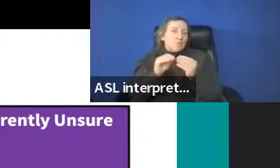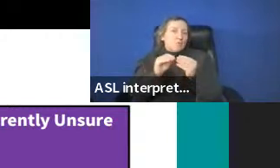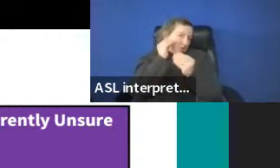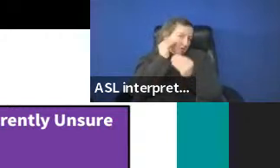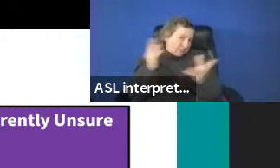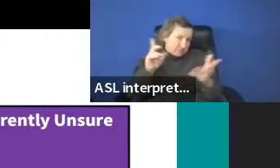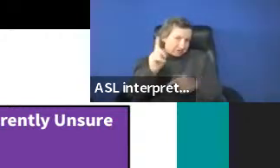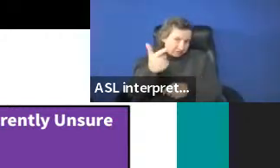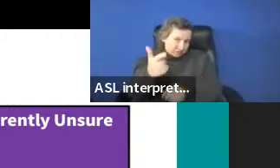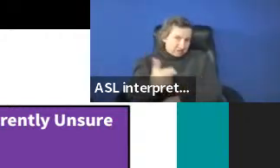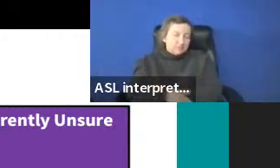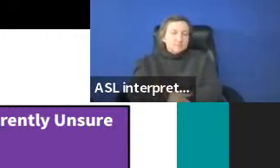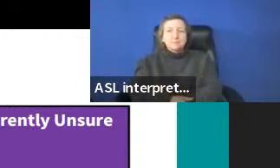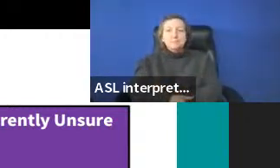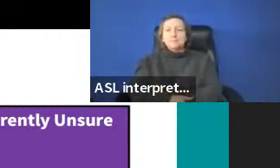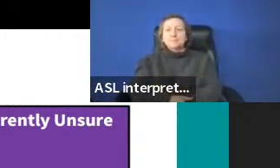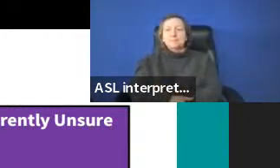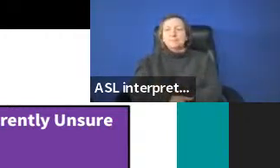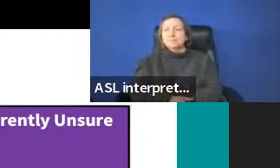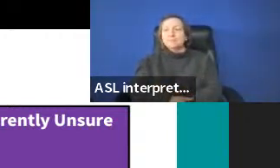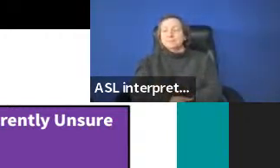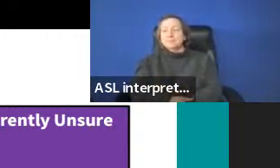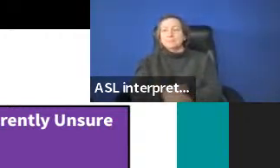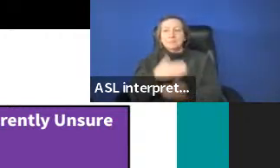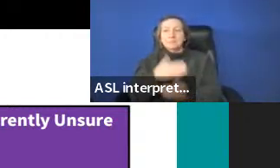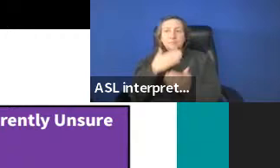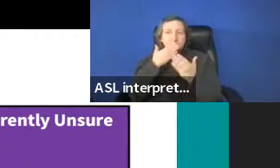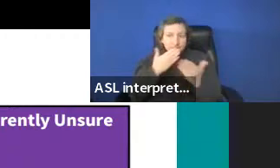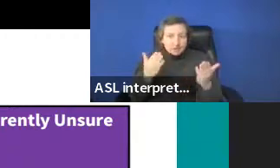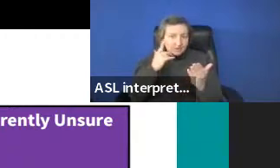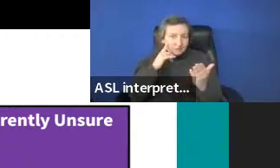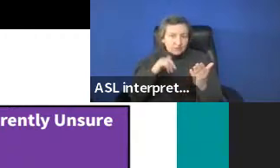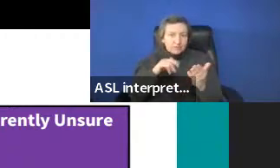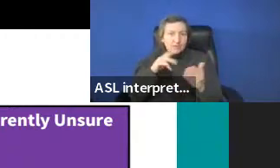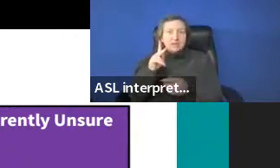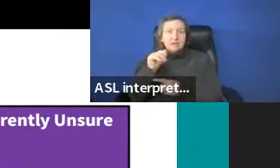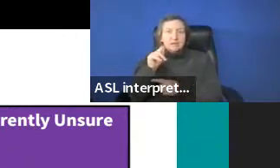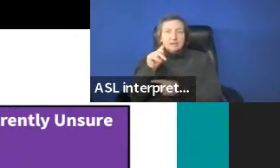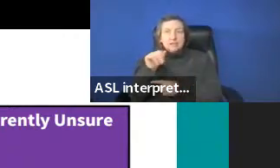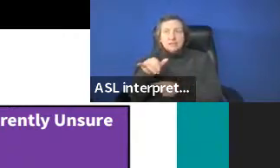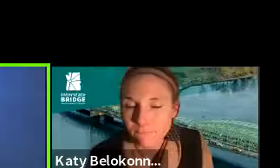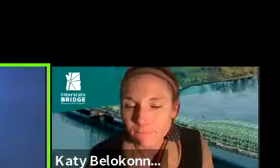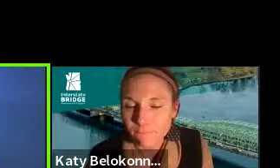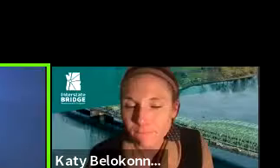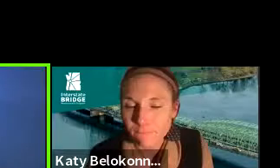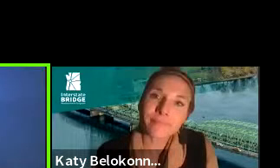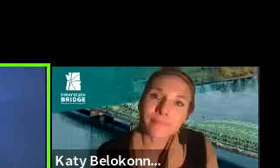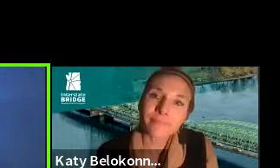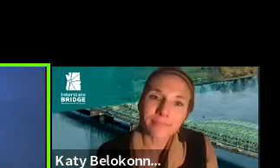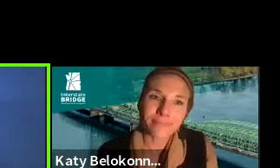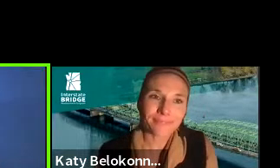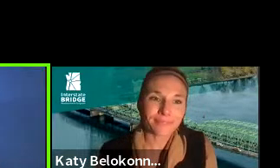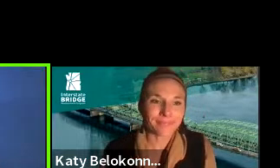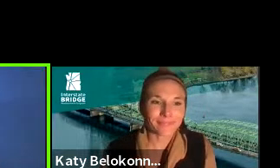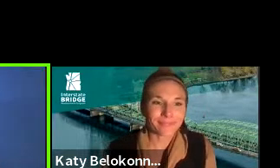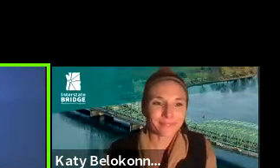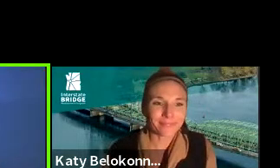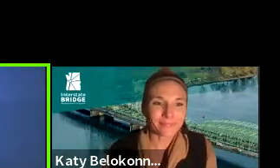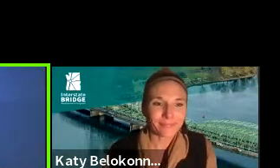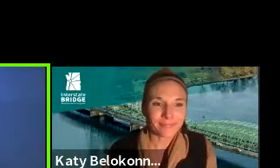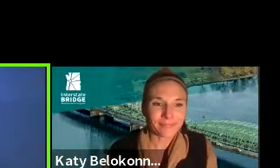come. So thank you for that, Katie. If you can stop sharing your screen and go